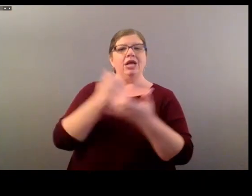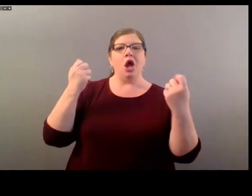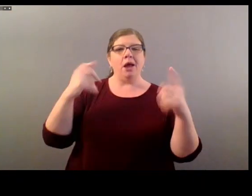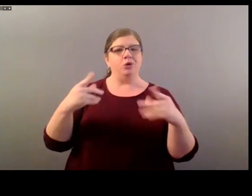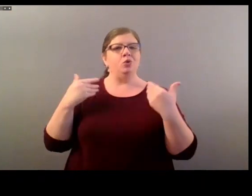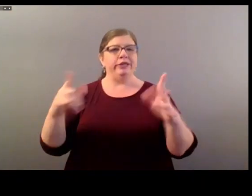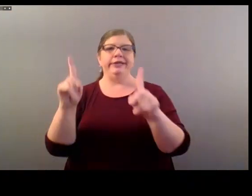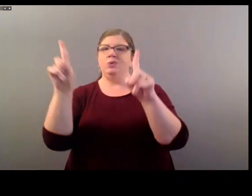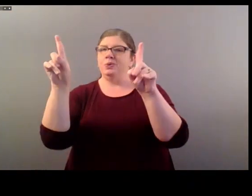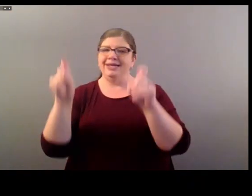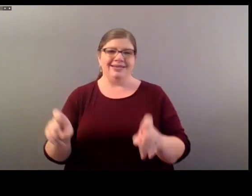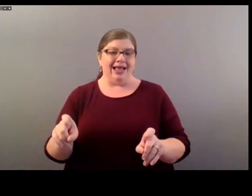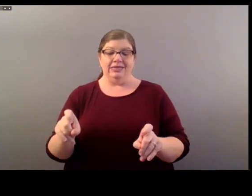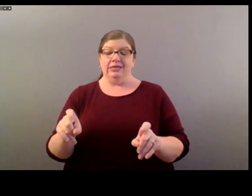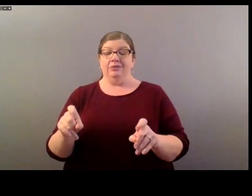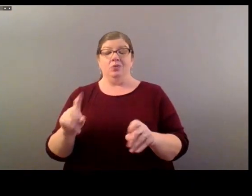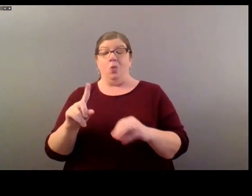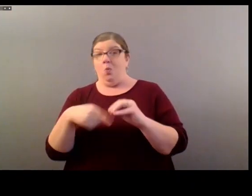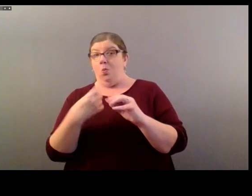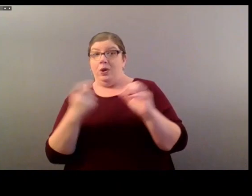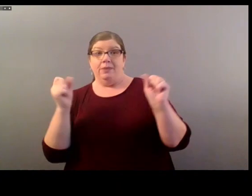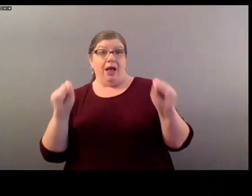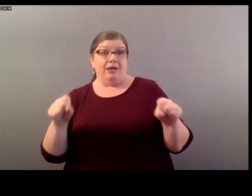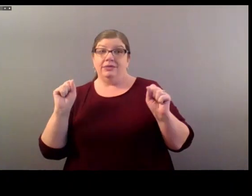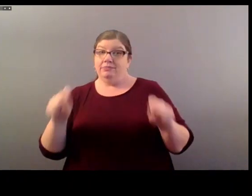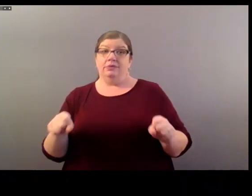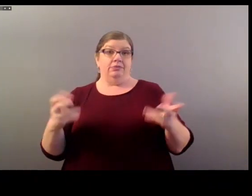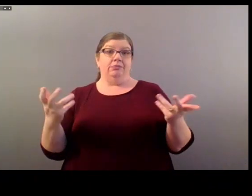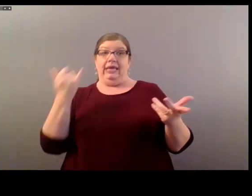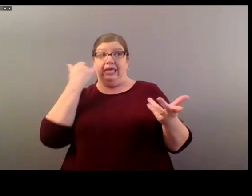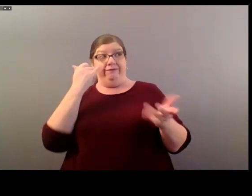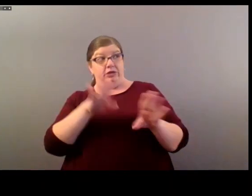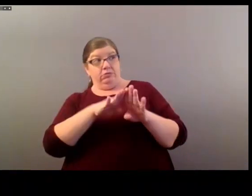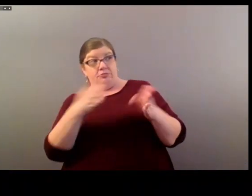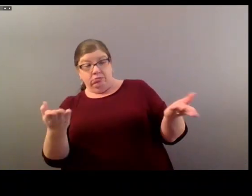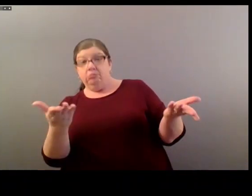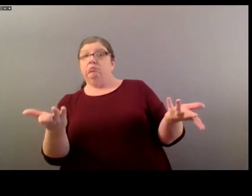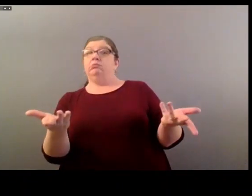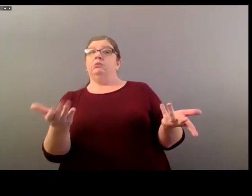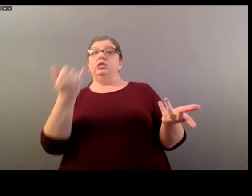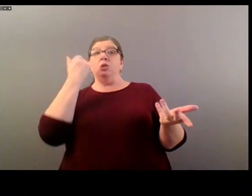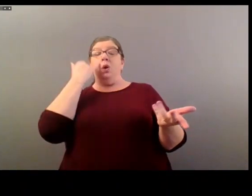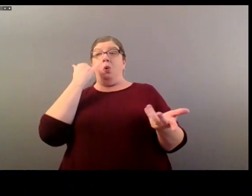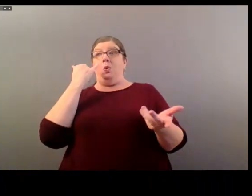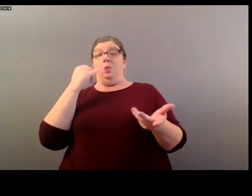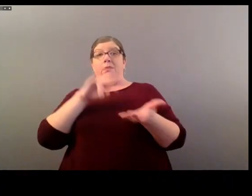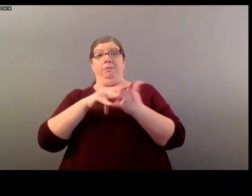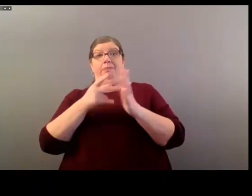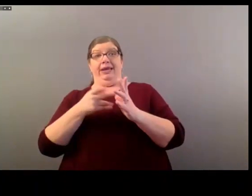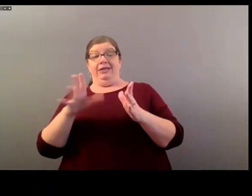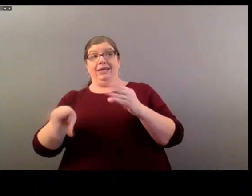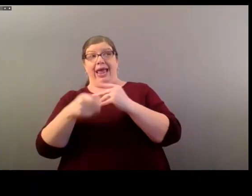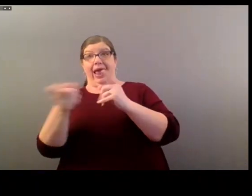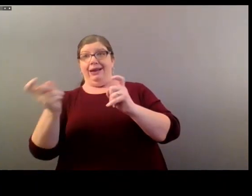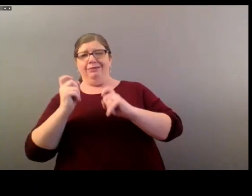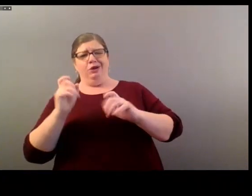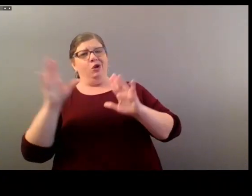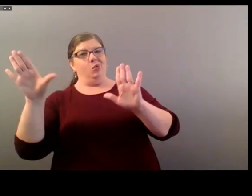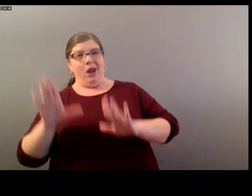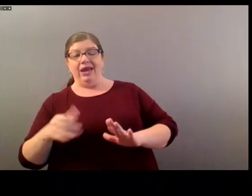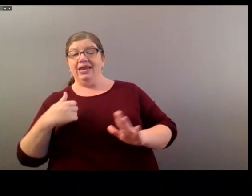tested whenever possible if it's there. So if it's incentives, great. If it's walk